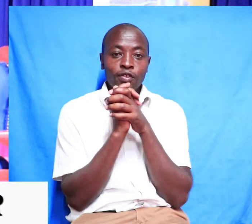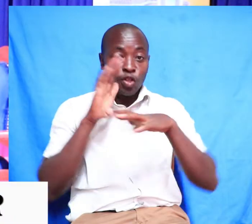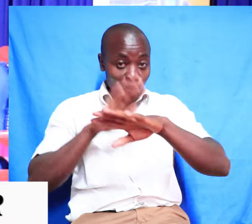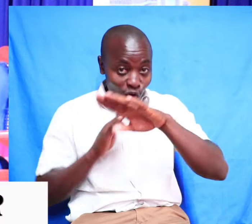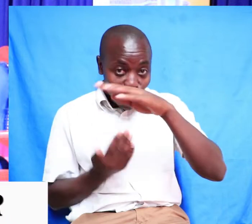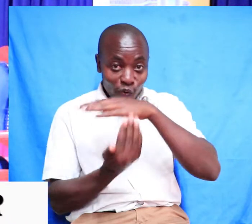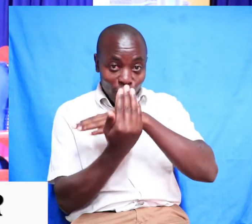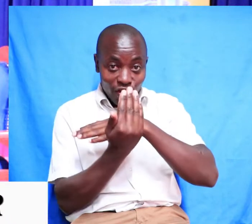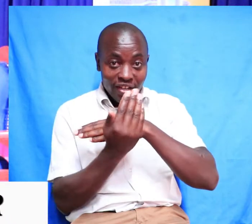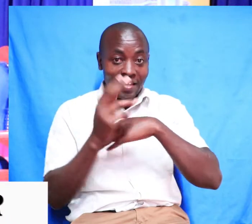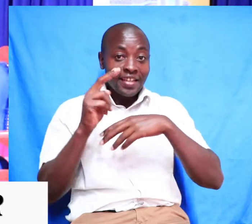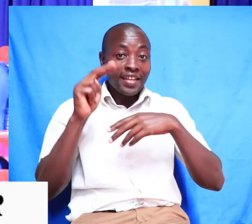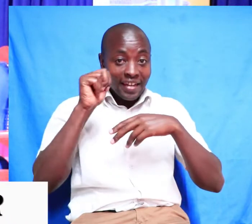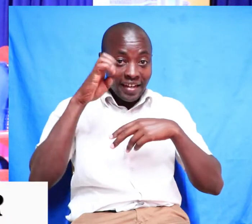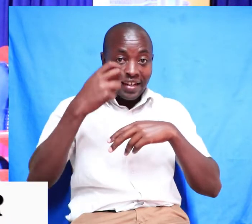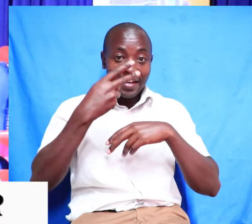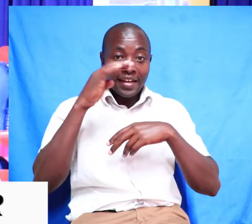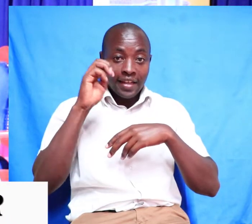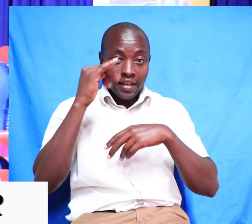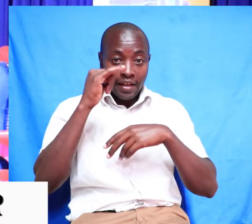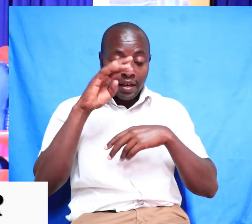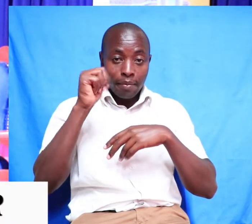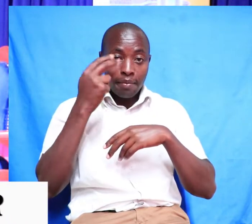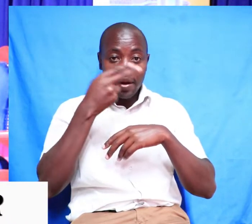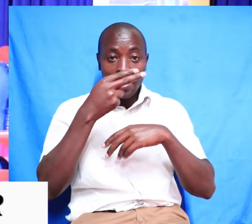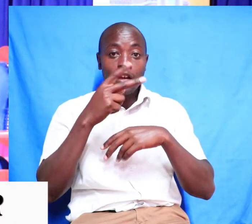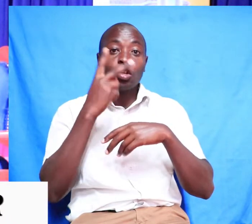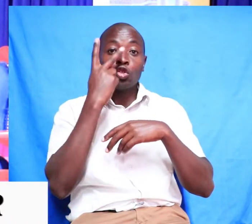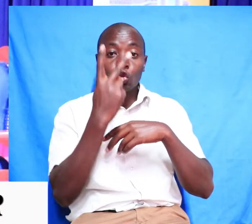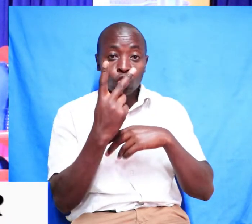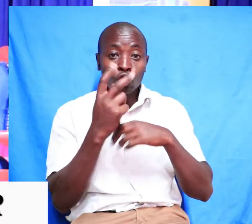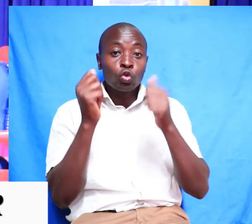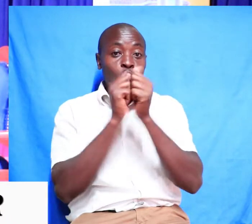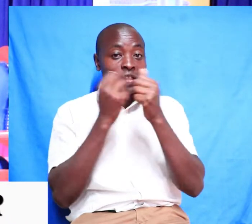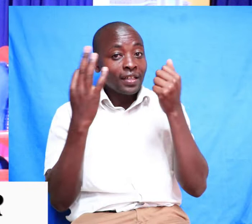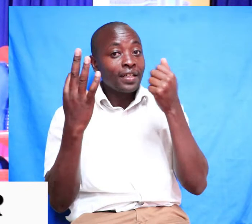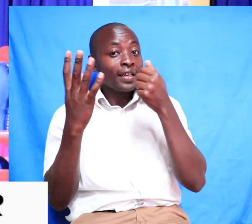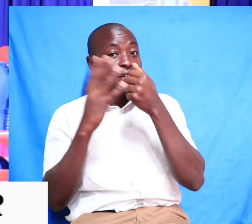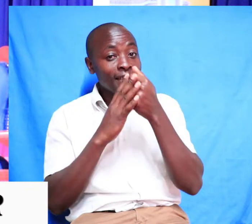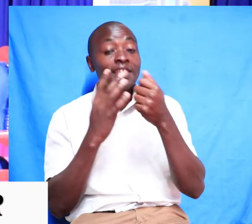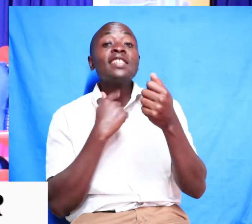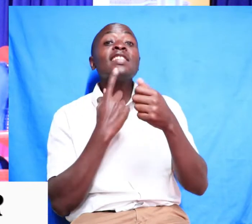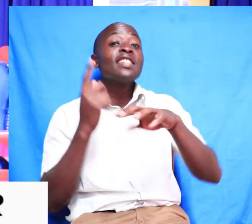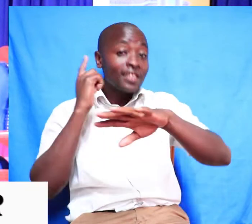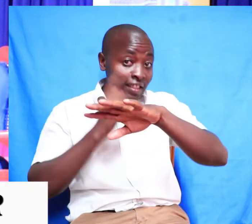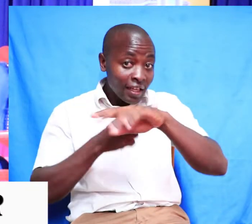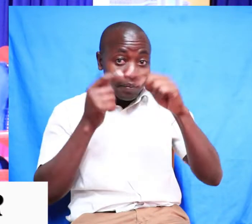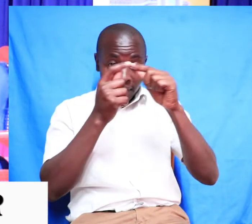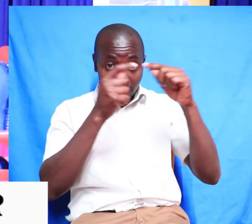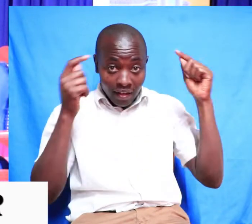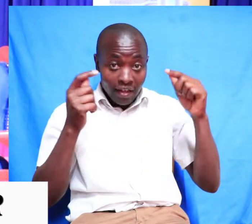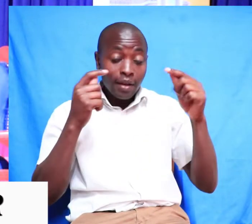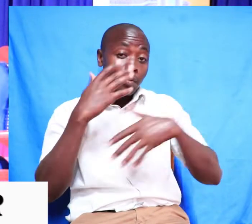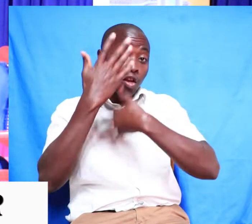Good morning. Nehemiah 2:19 says, "But when Sanballat the